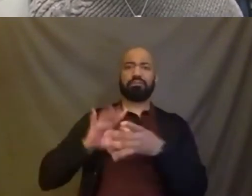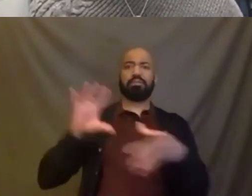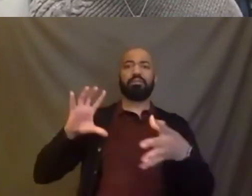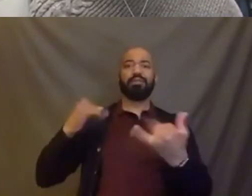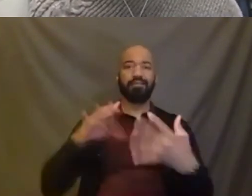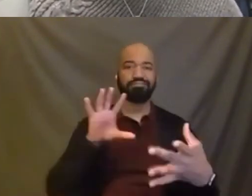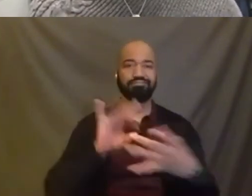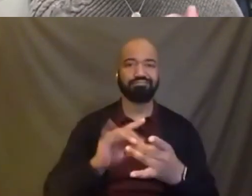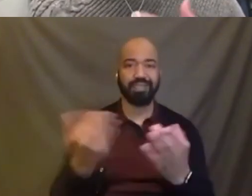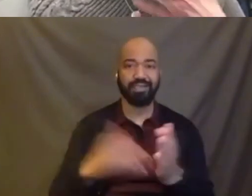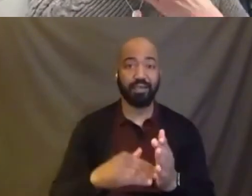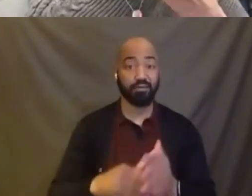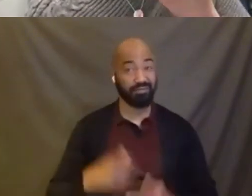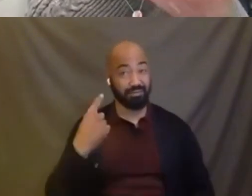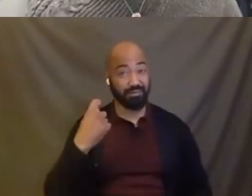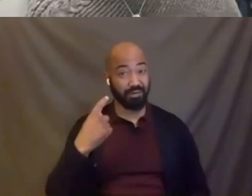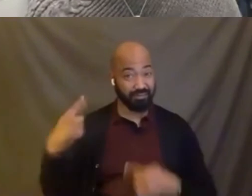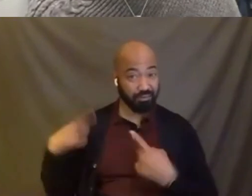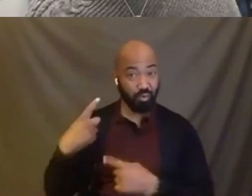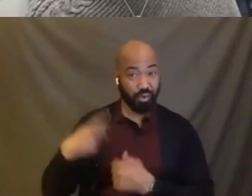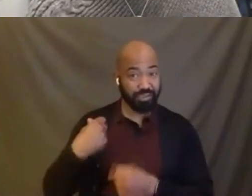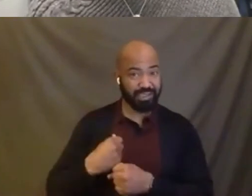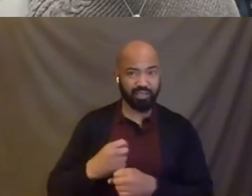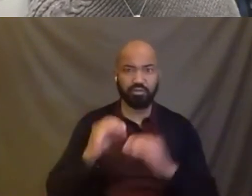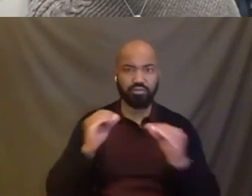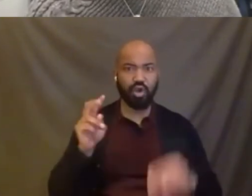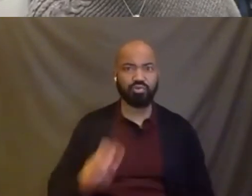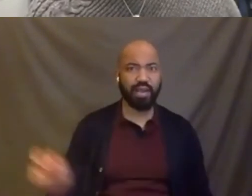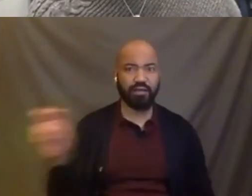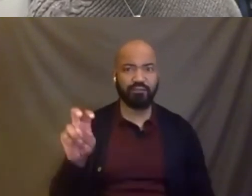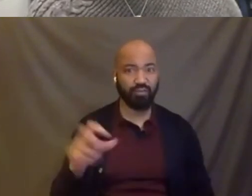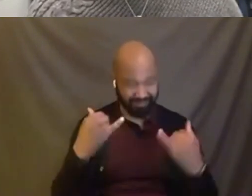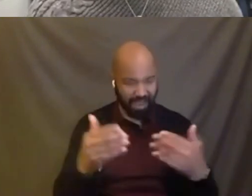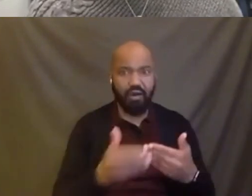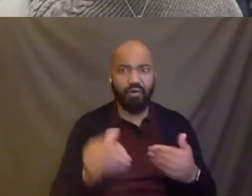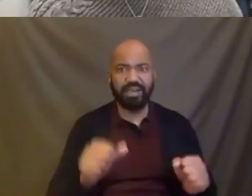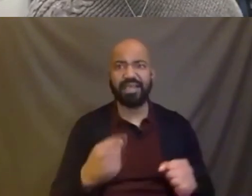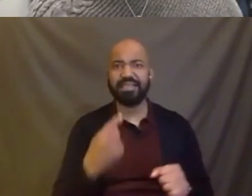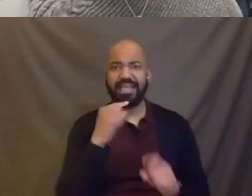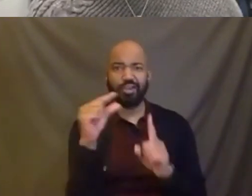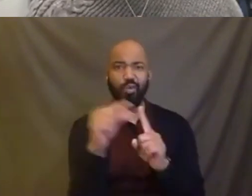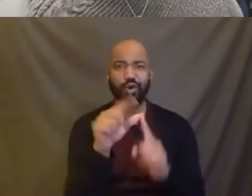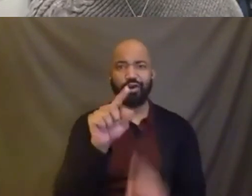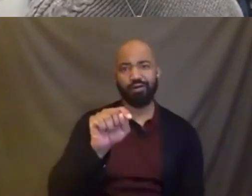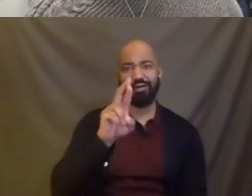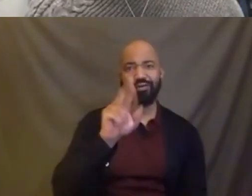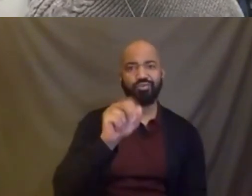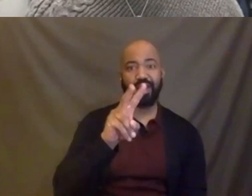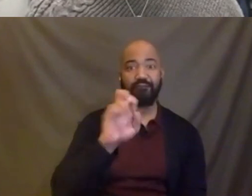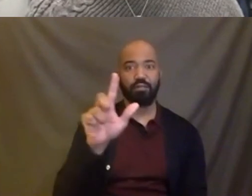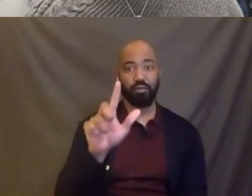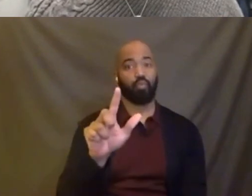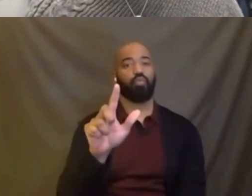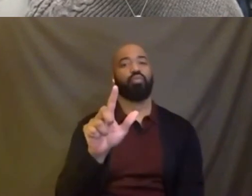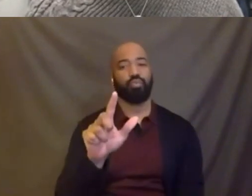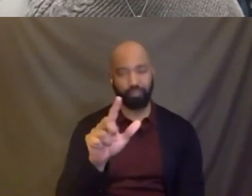idea of travel, like we can actually utter that word now. So I want people to know that vaccination is